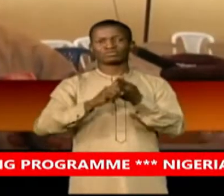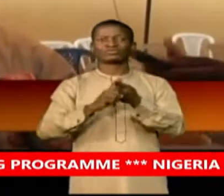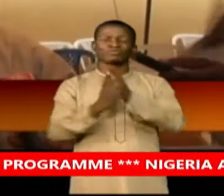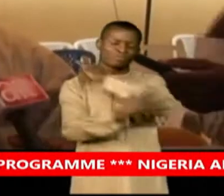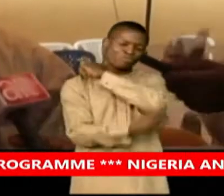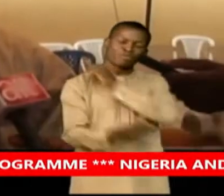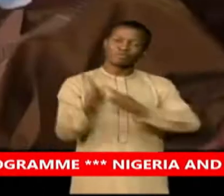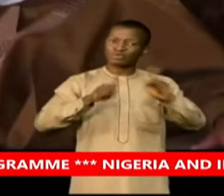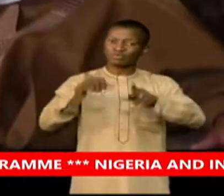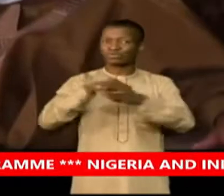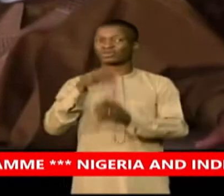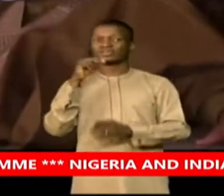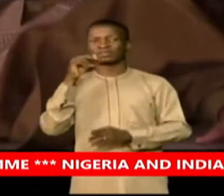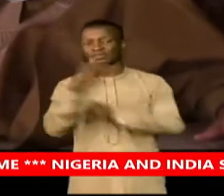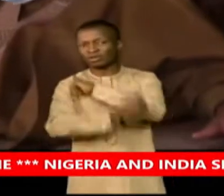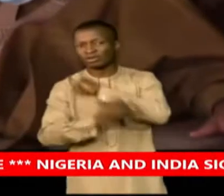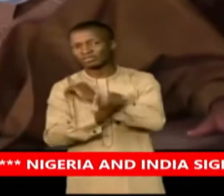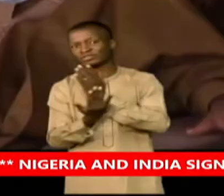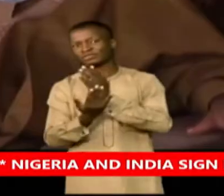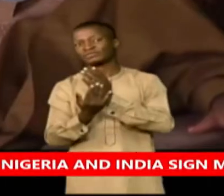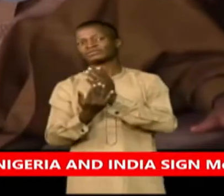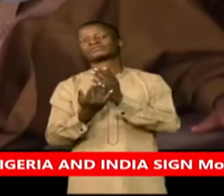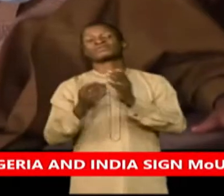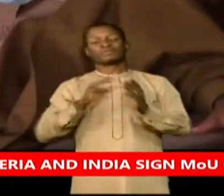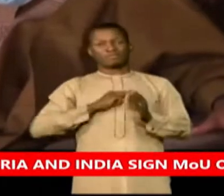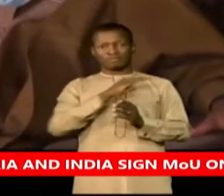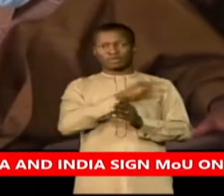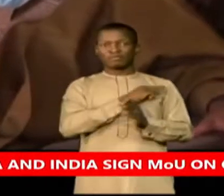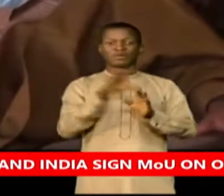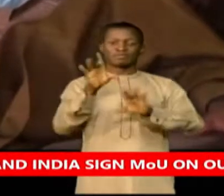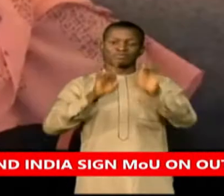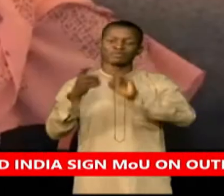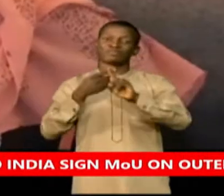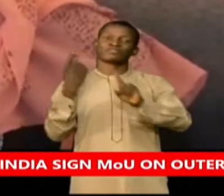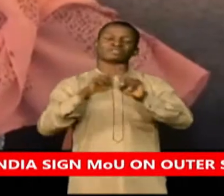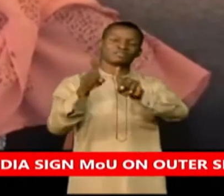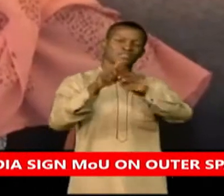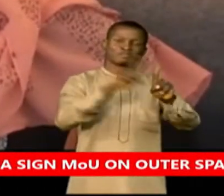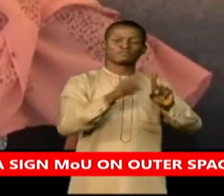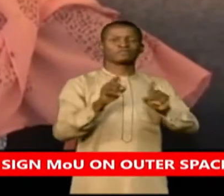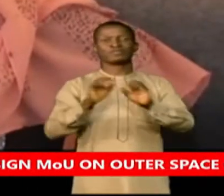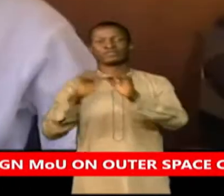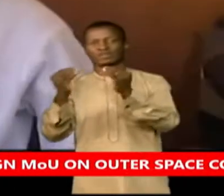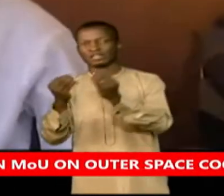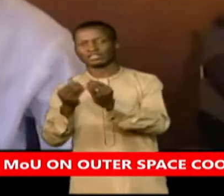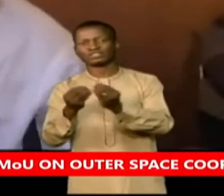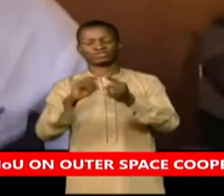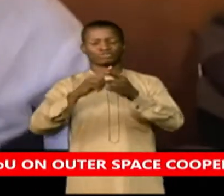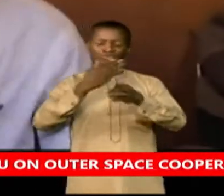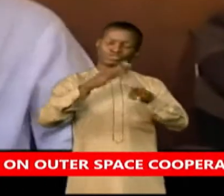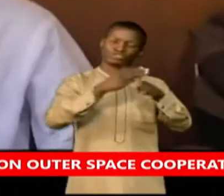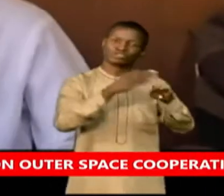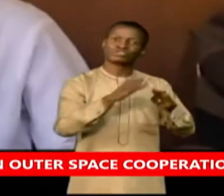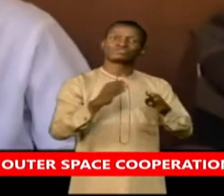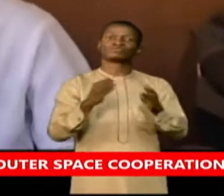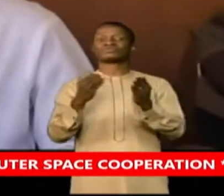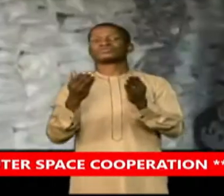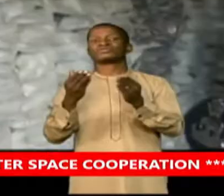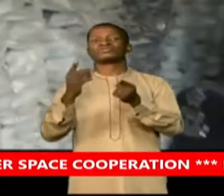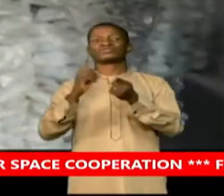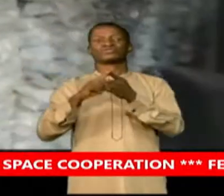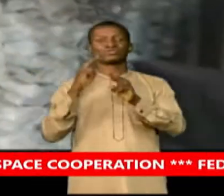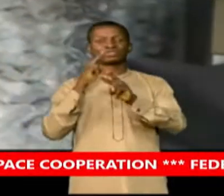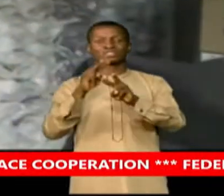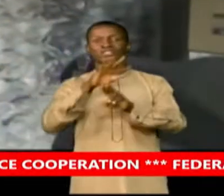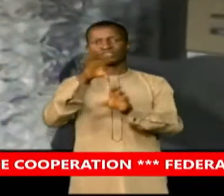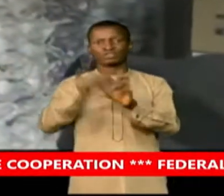the country. Implementation committee with membership drawn from various sectors is to monitor the distribution of the relief items, which